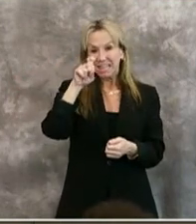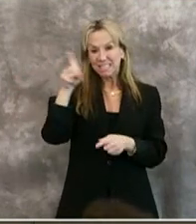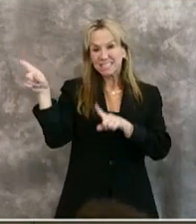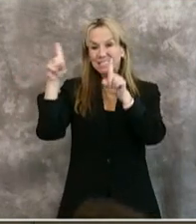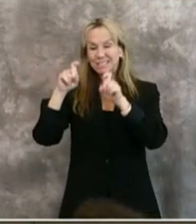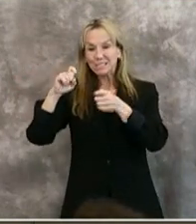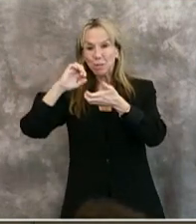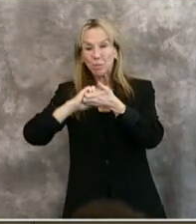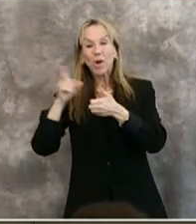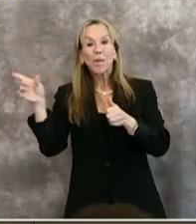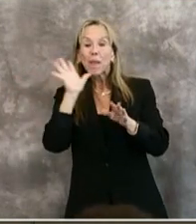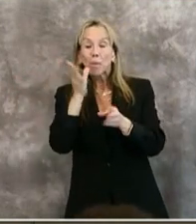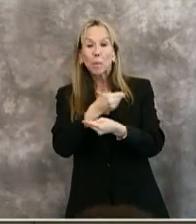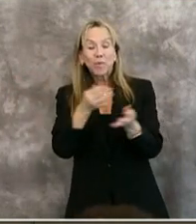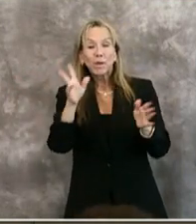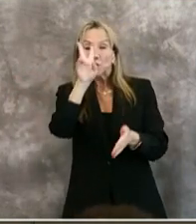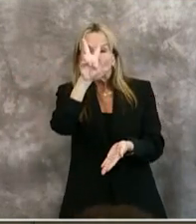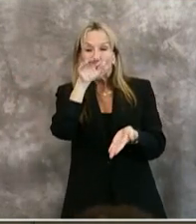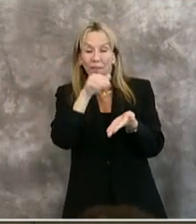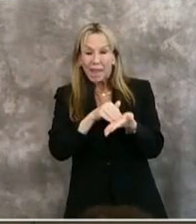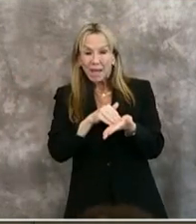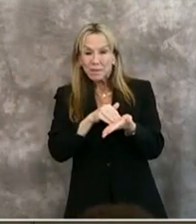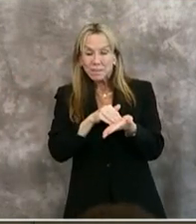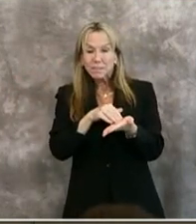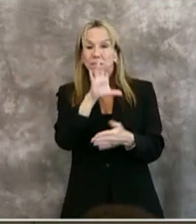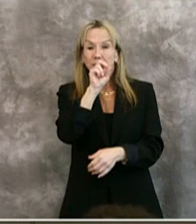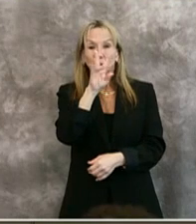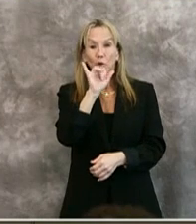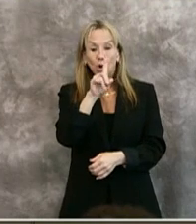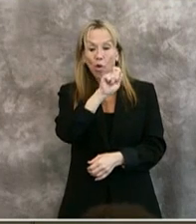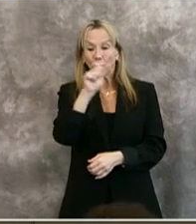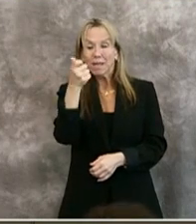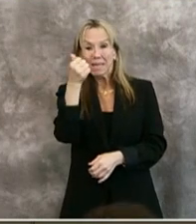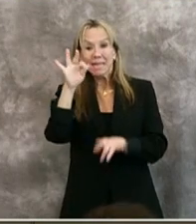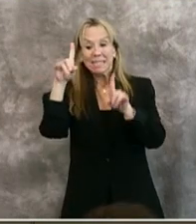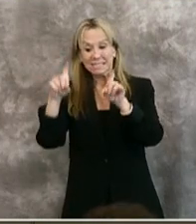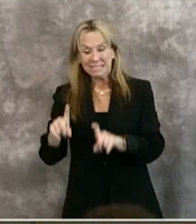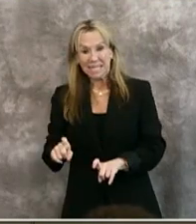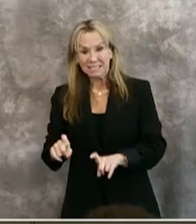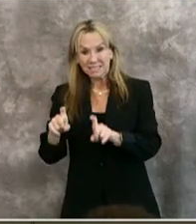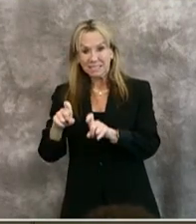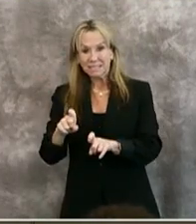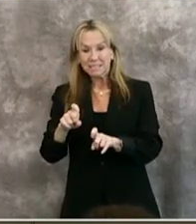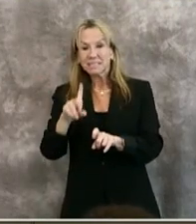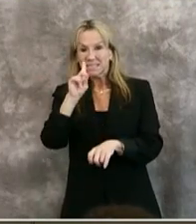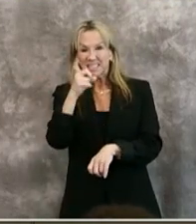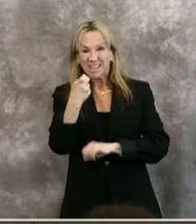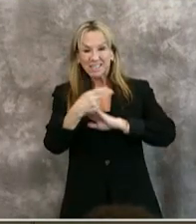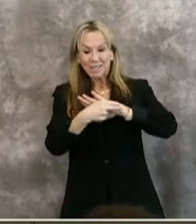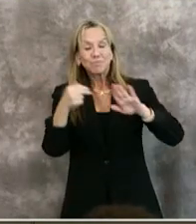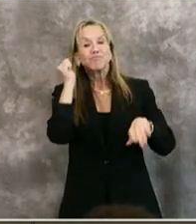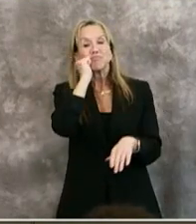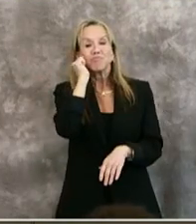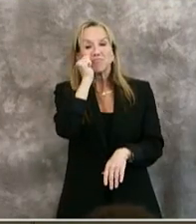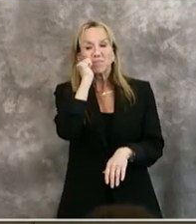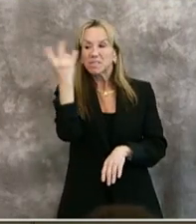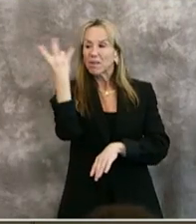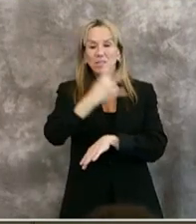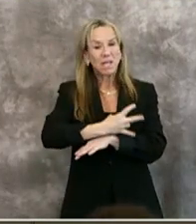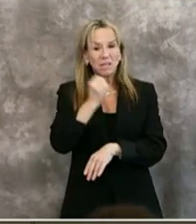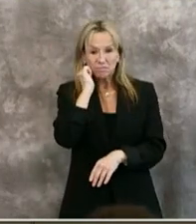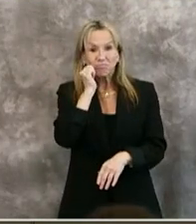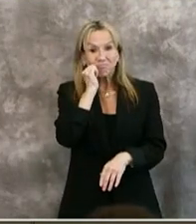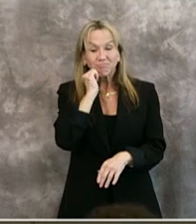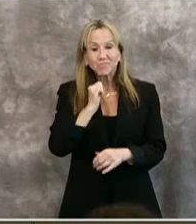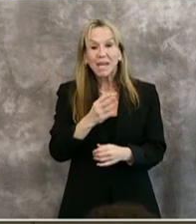going to be providing 2,000 COVID-19 diagnostic tests a day, 7 days a week. I'm pleased to introduce you